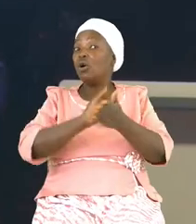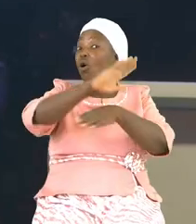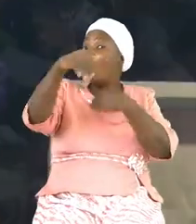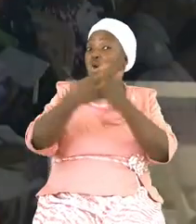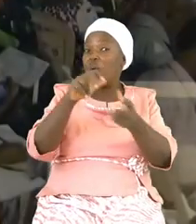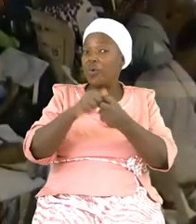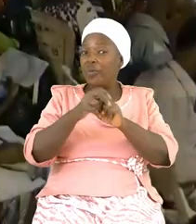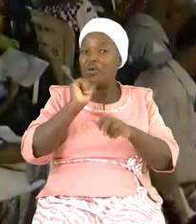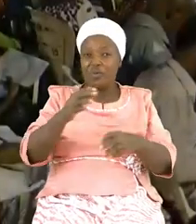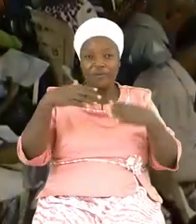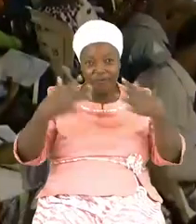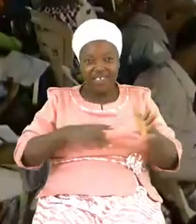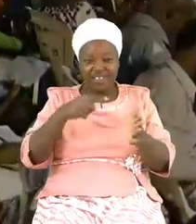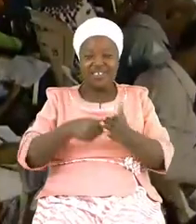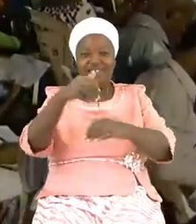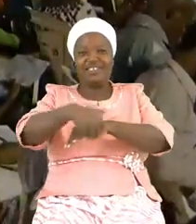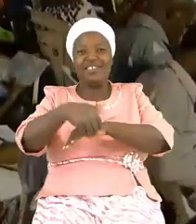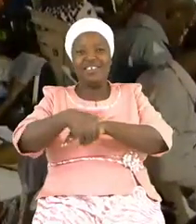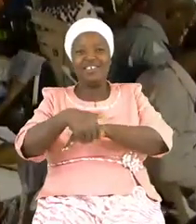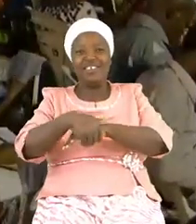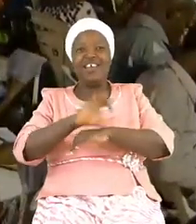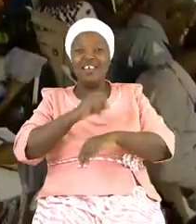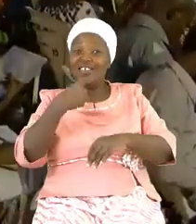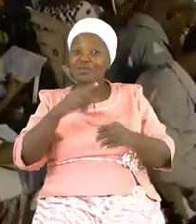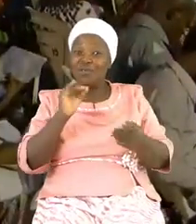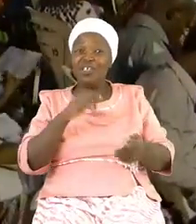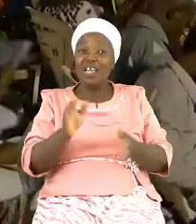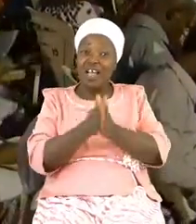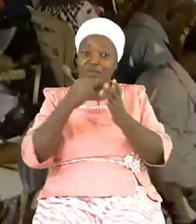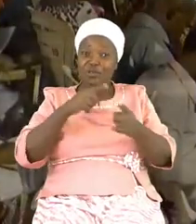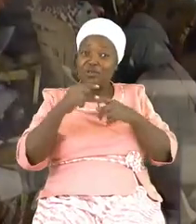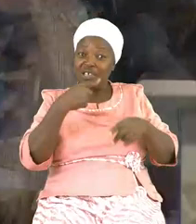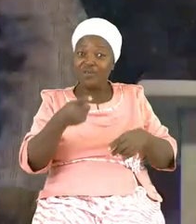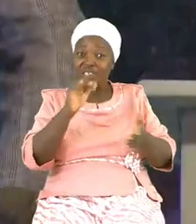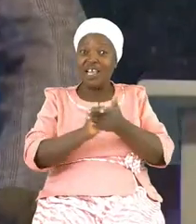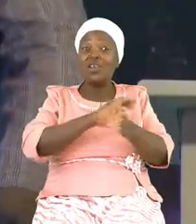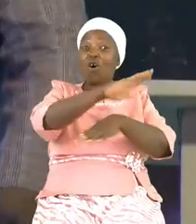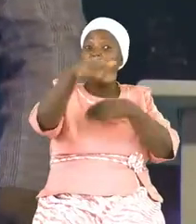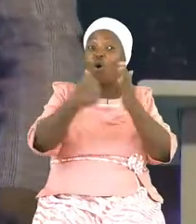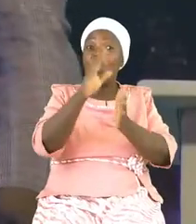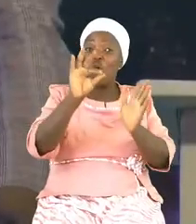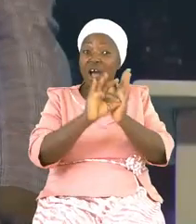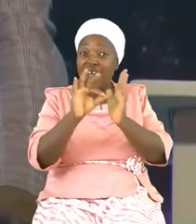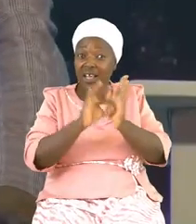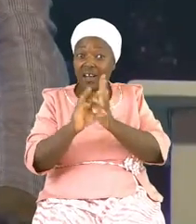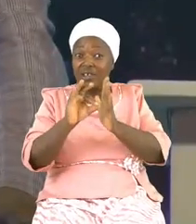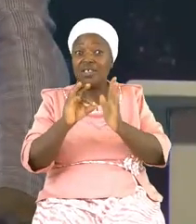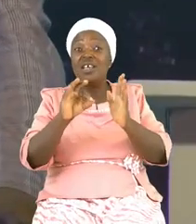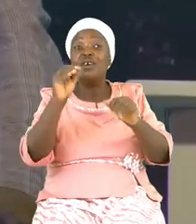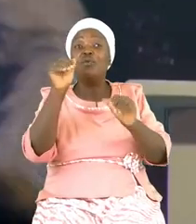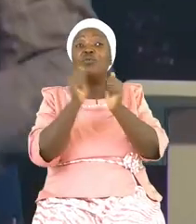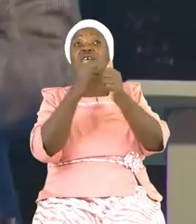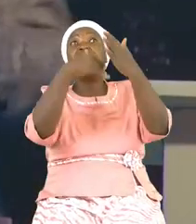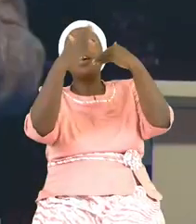tonight. Amen. He told me to tell you that all your accounts with heaven can be settled